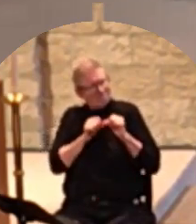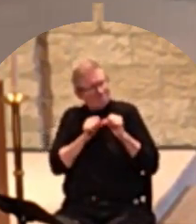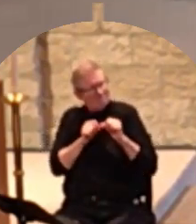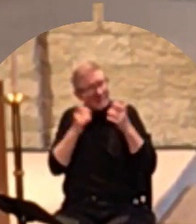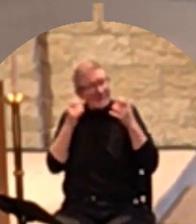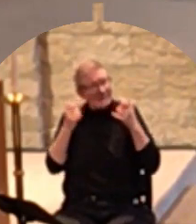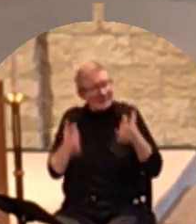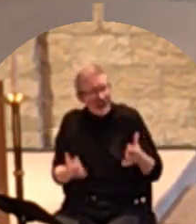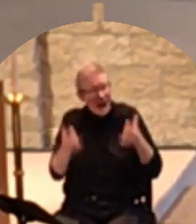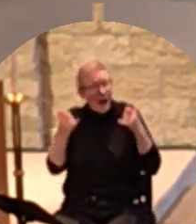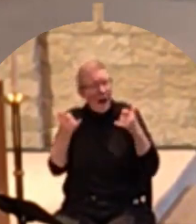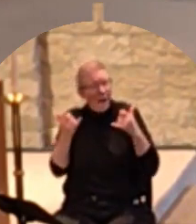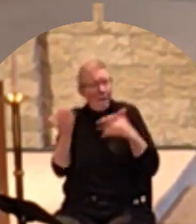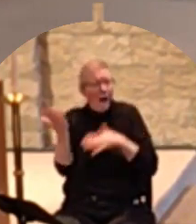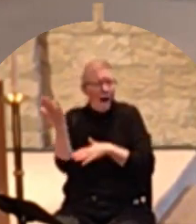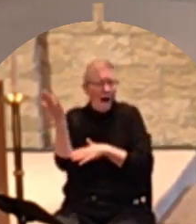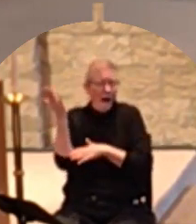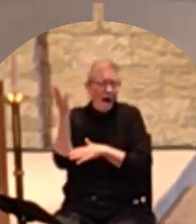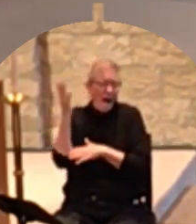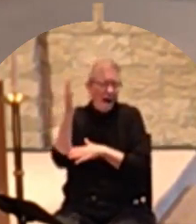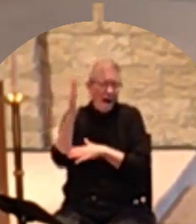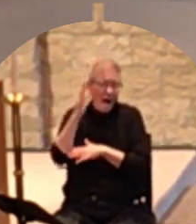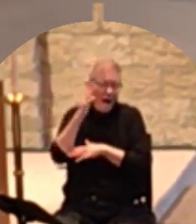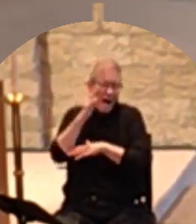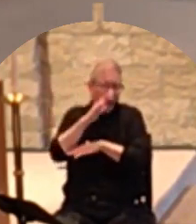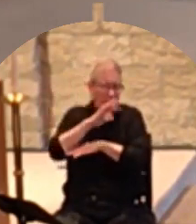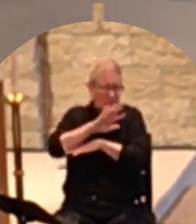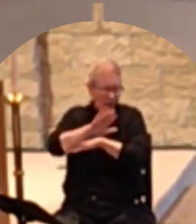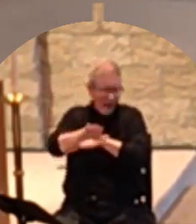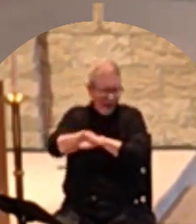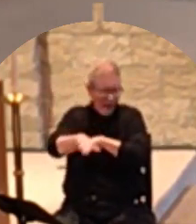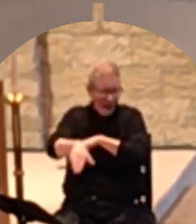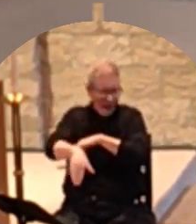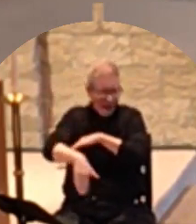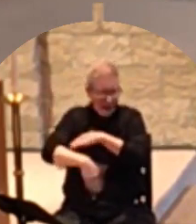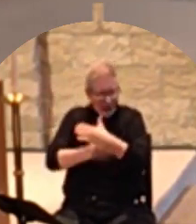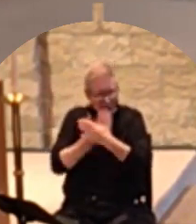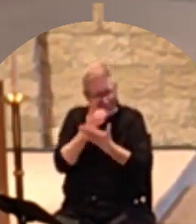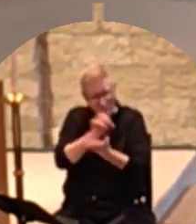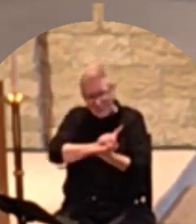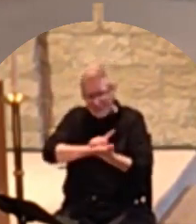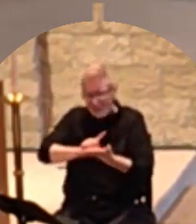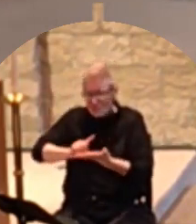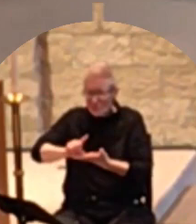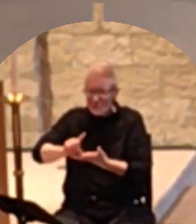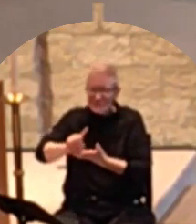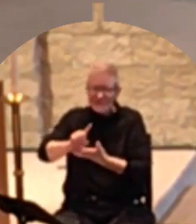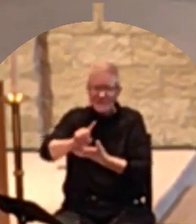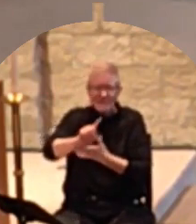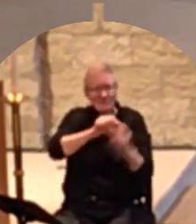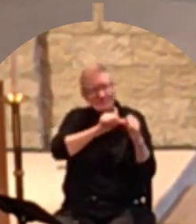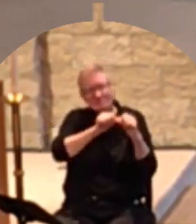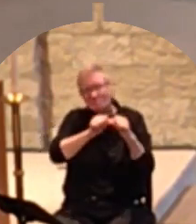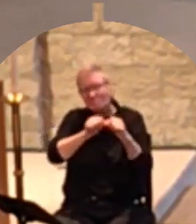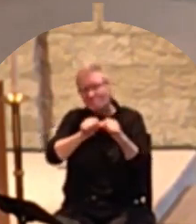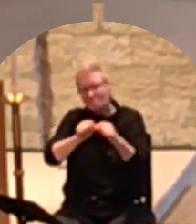throughout the day, and into the next week, into this coming week.